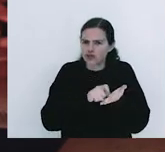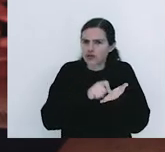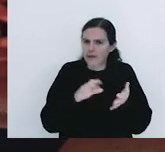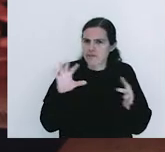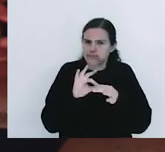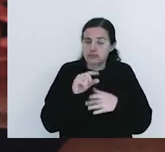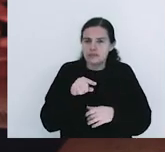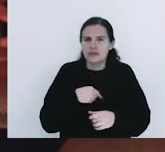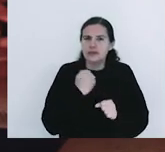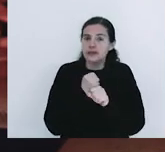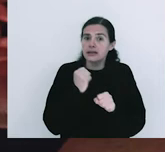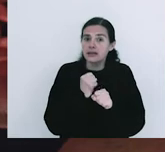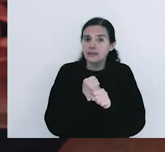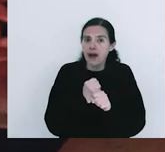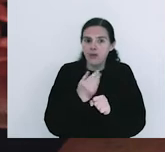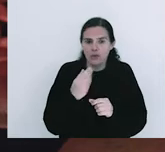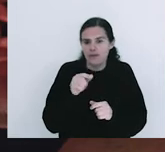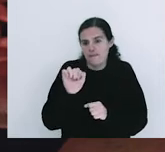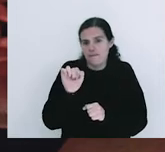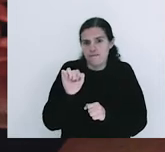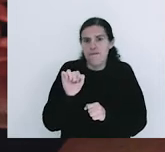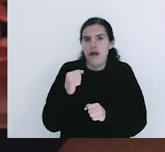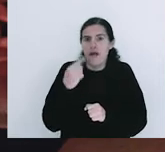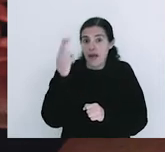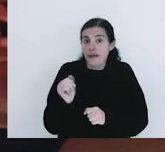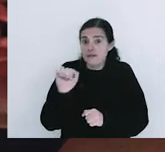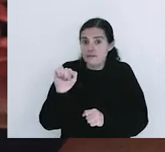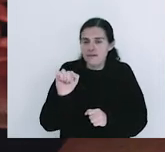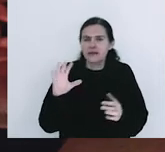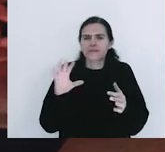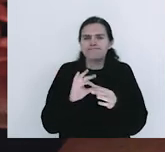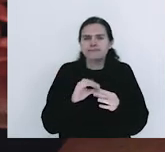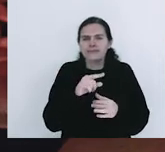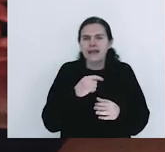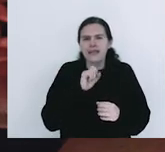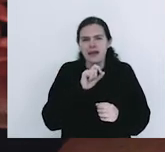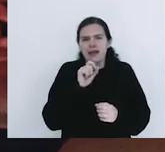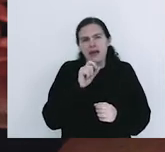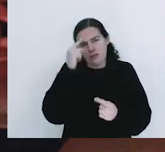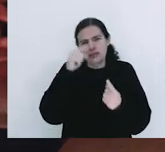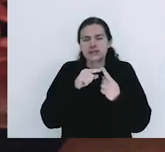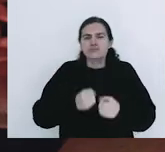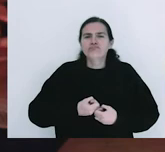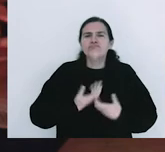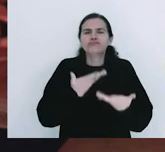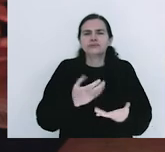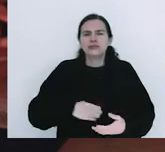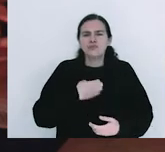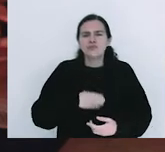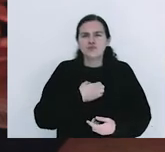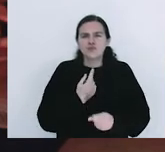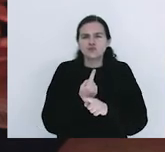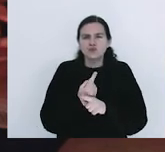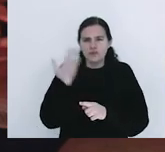work, a lot of her art is about to channel these emotions that